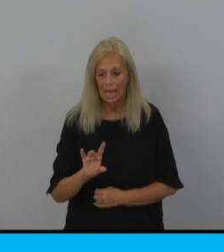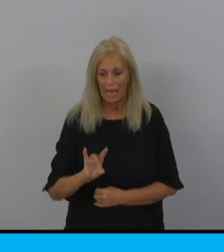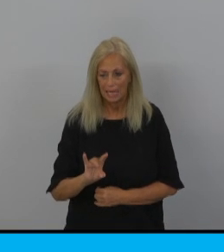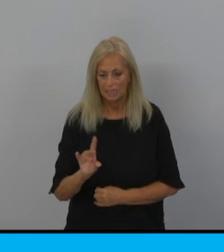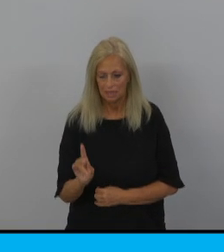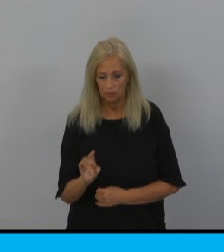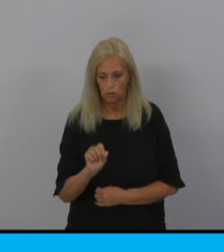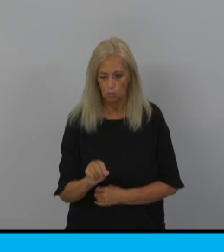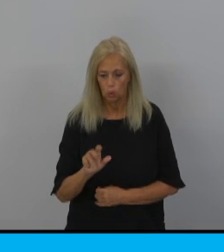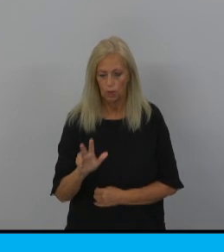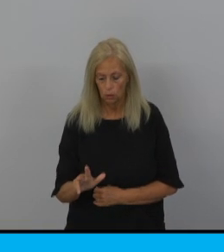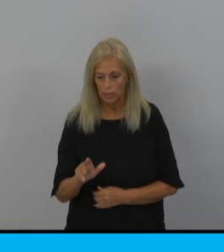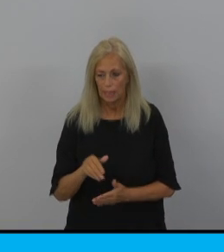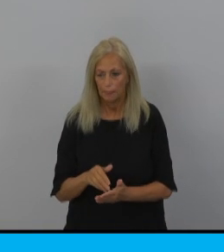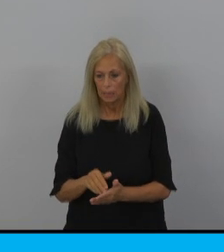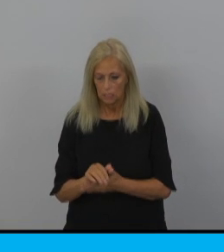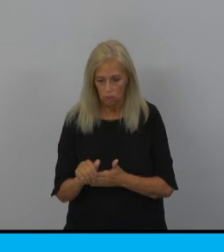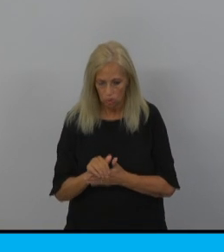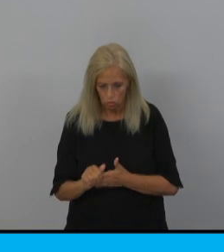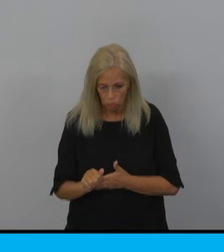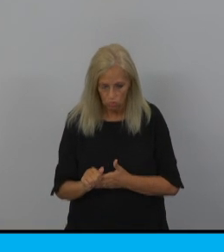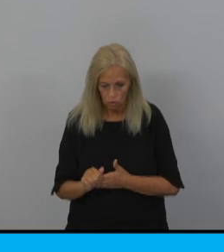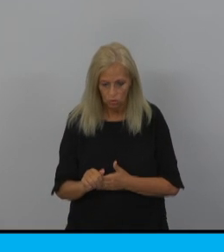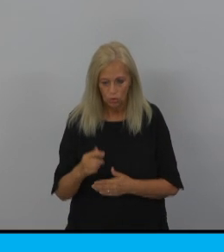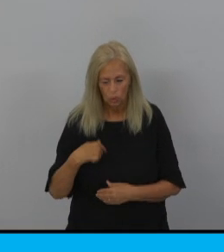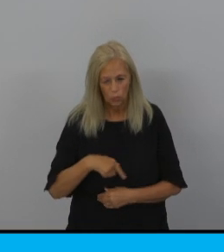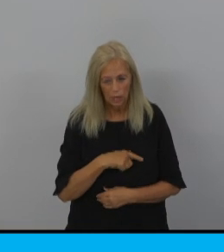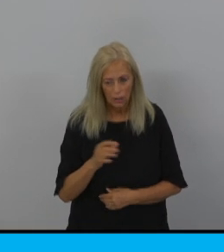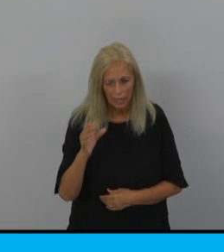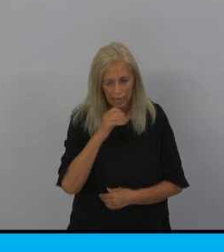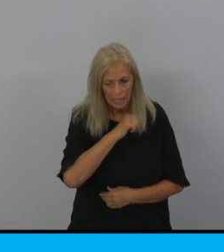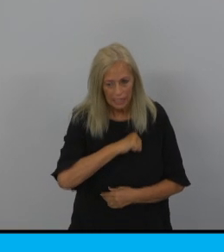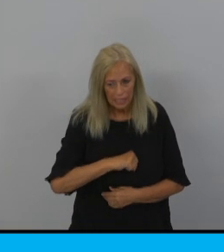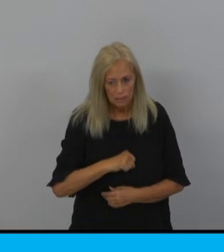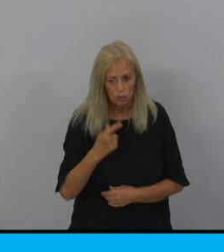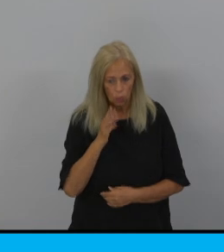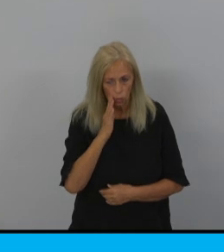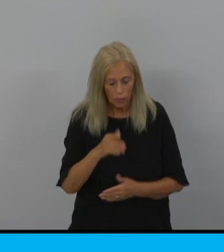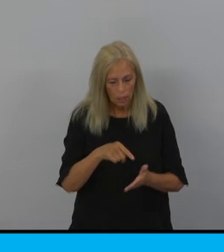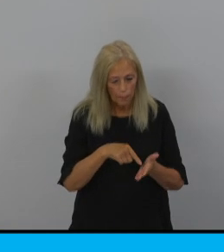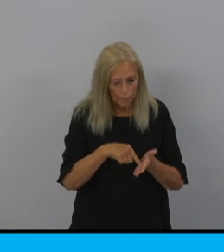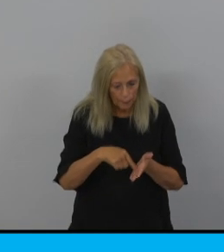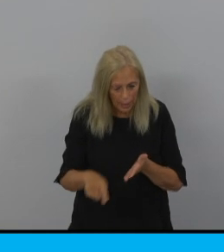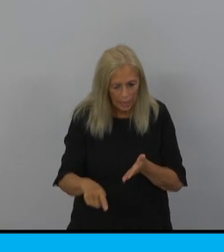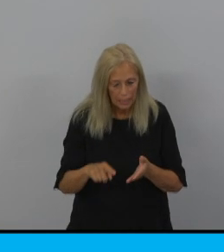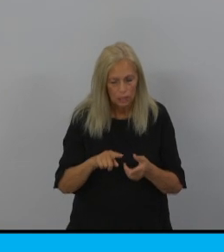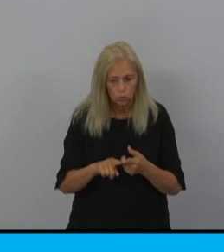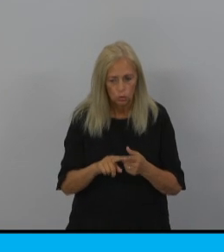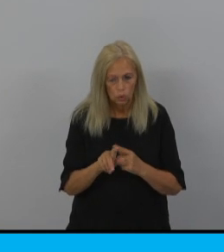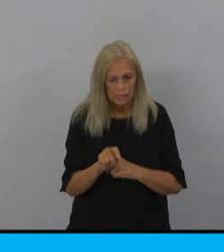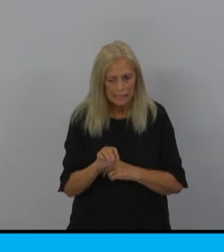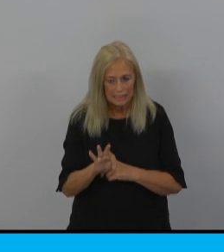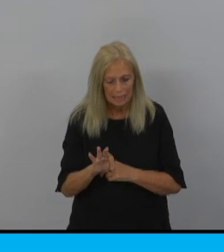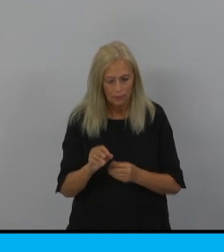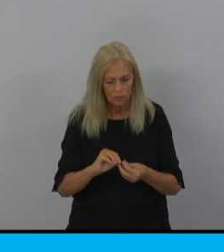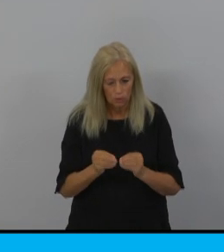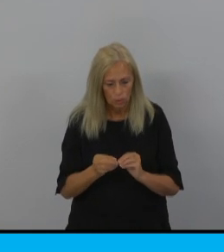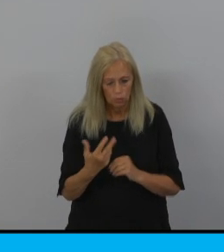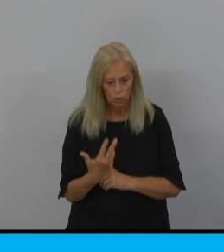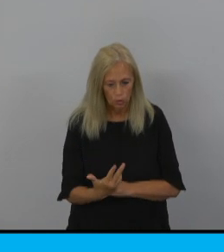$87.3 million. We are estimating that we're going to pay into that TIF number 3 that we were just talking